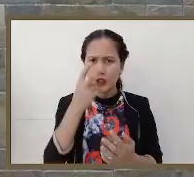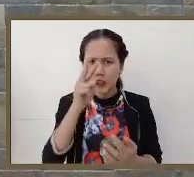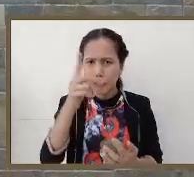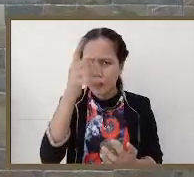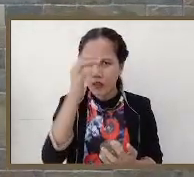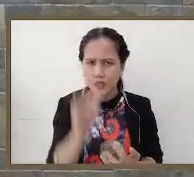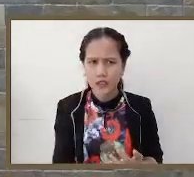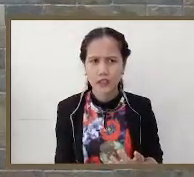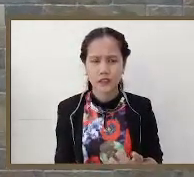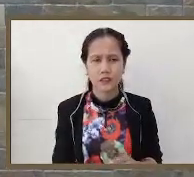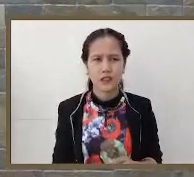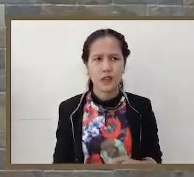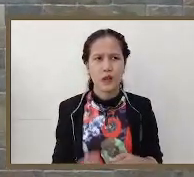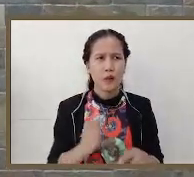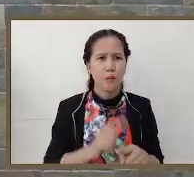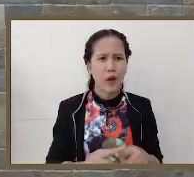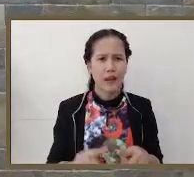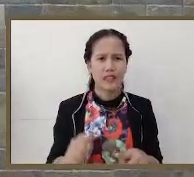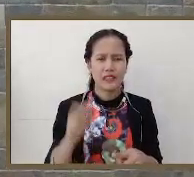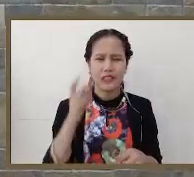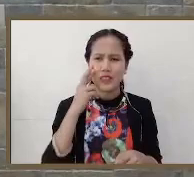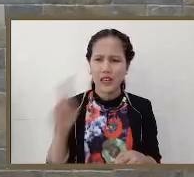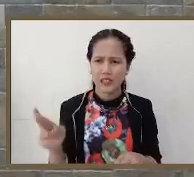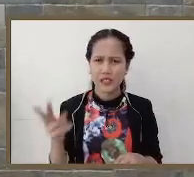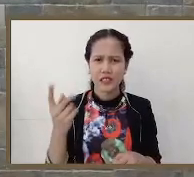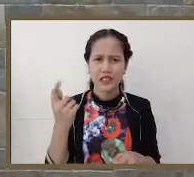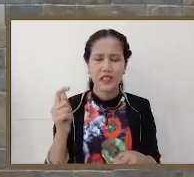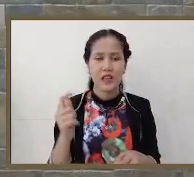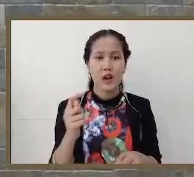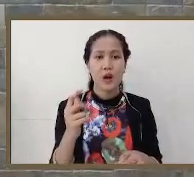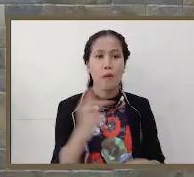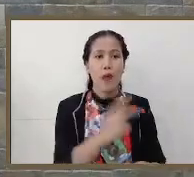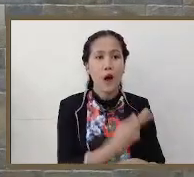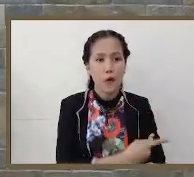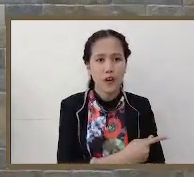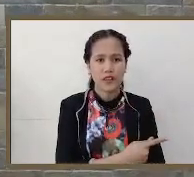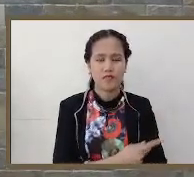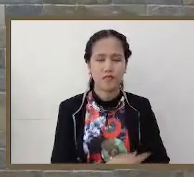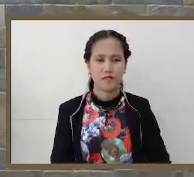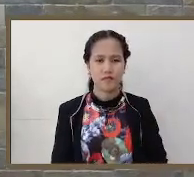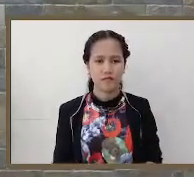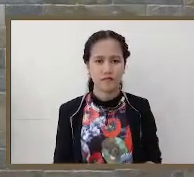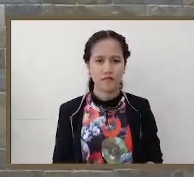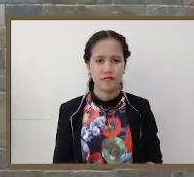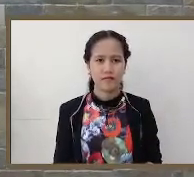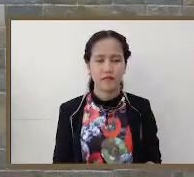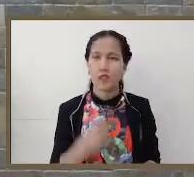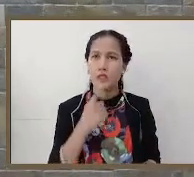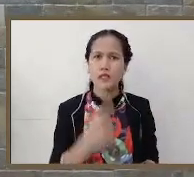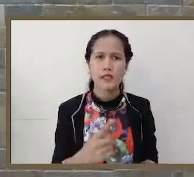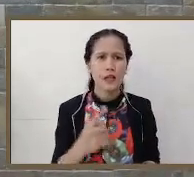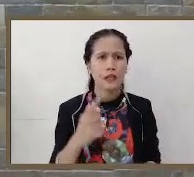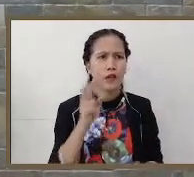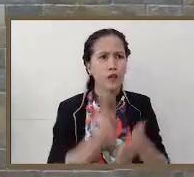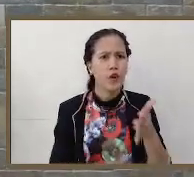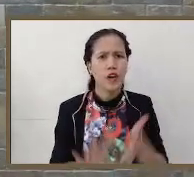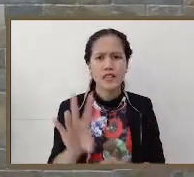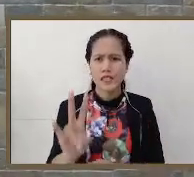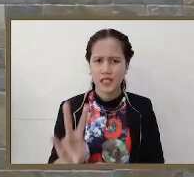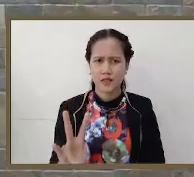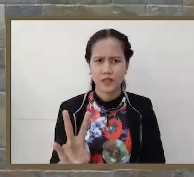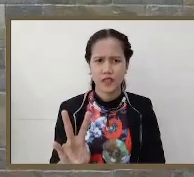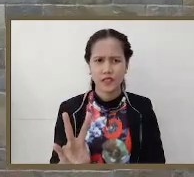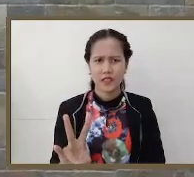thereof. You see, sinabi po ng Biblia. Now, verse number 7, binanggit po dito, they were able to come.